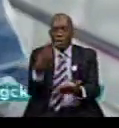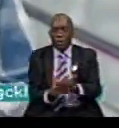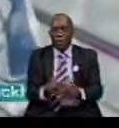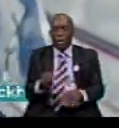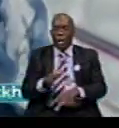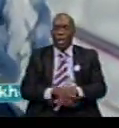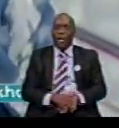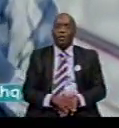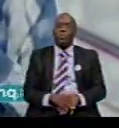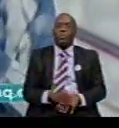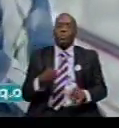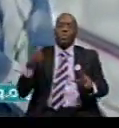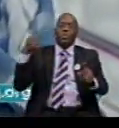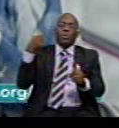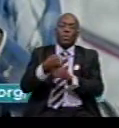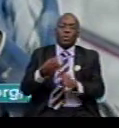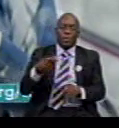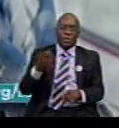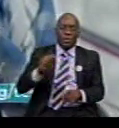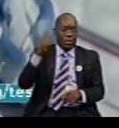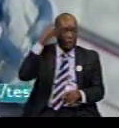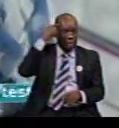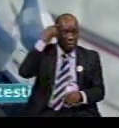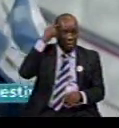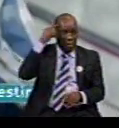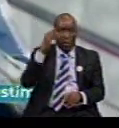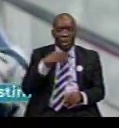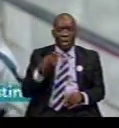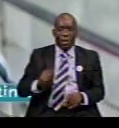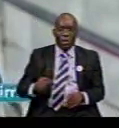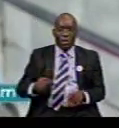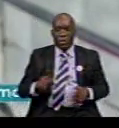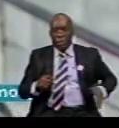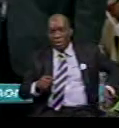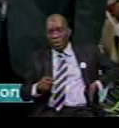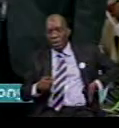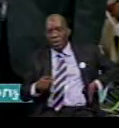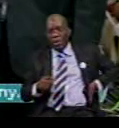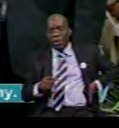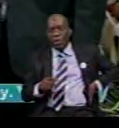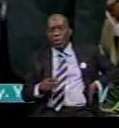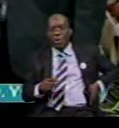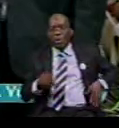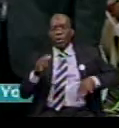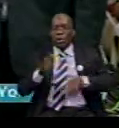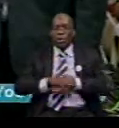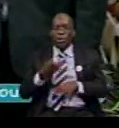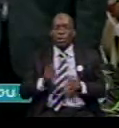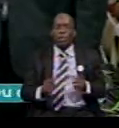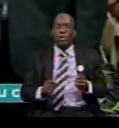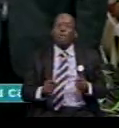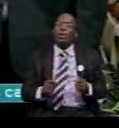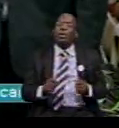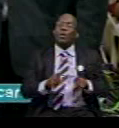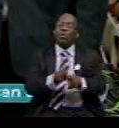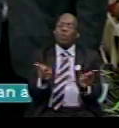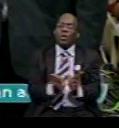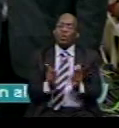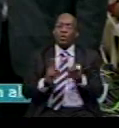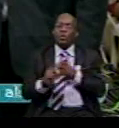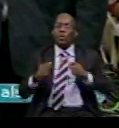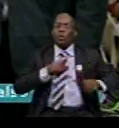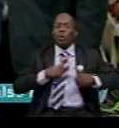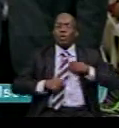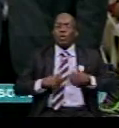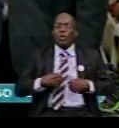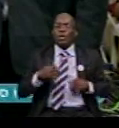And my waist here, my side waist here, on the bathtub, and it was not easy for me. After, in fact,